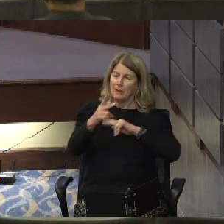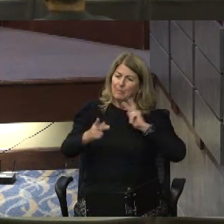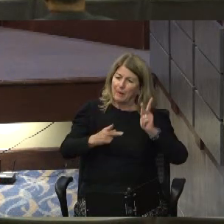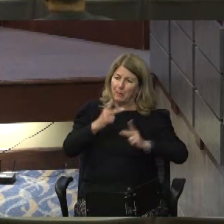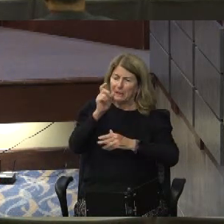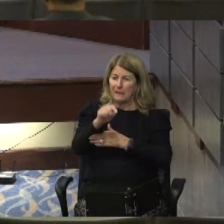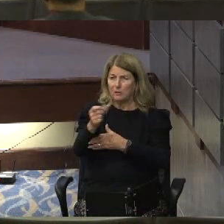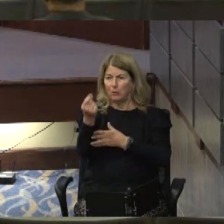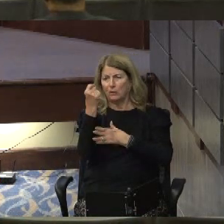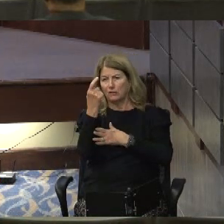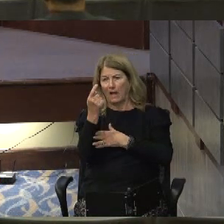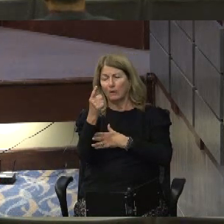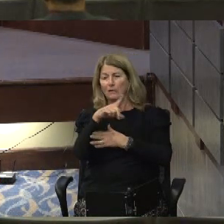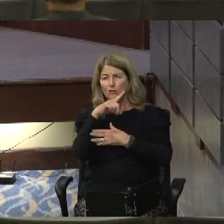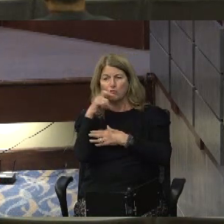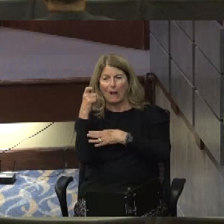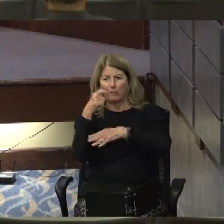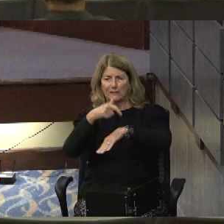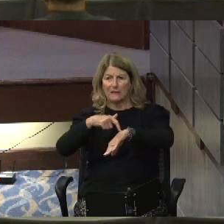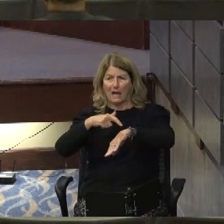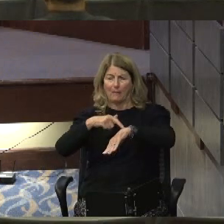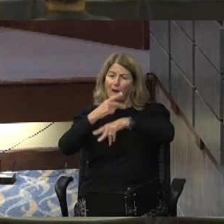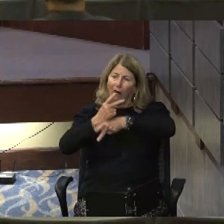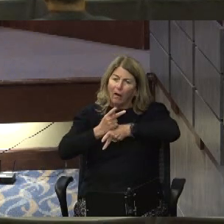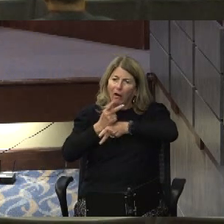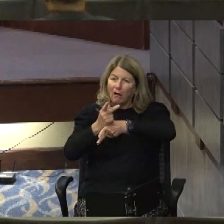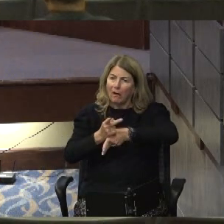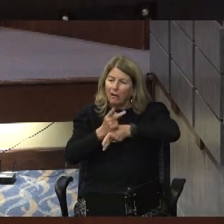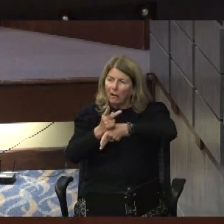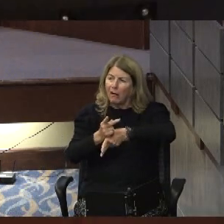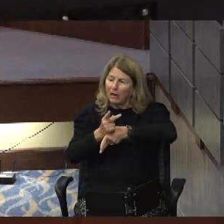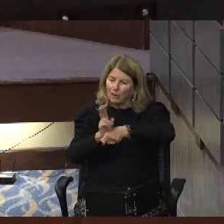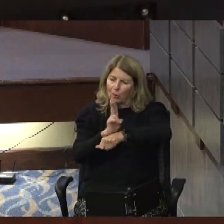in a drought here, and conservation measures, will be